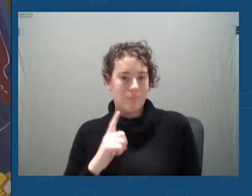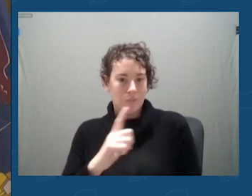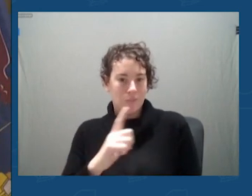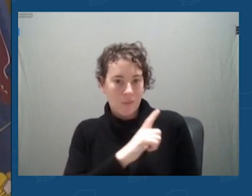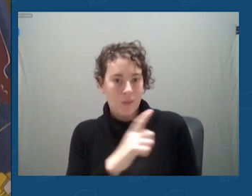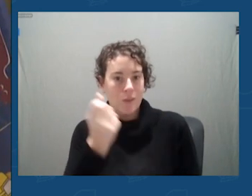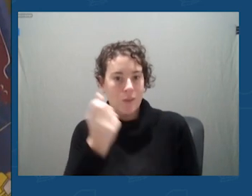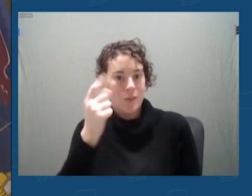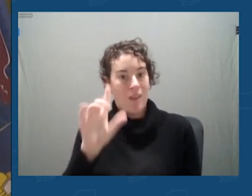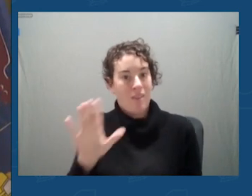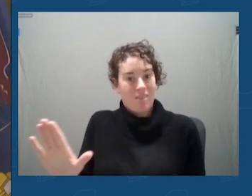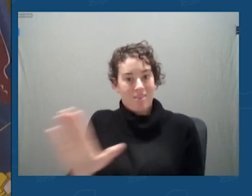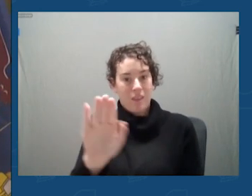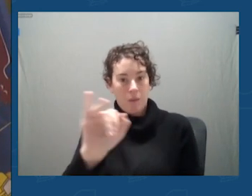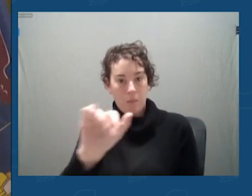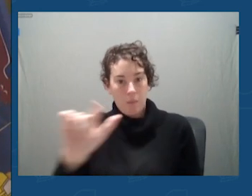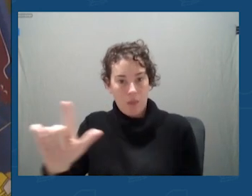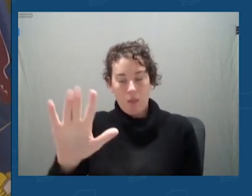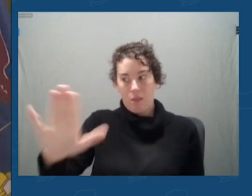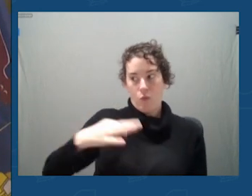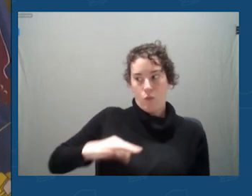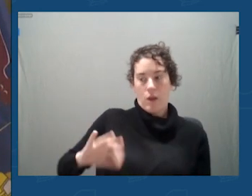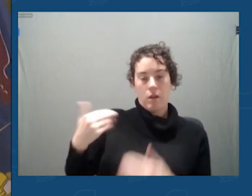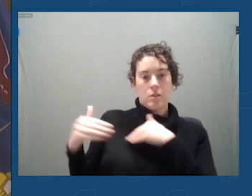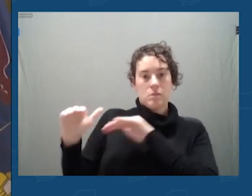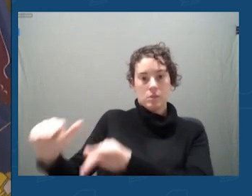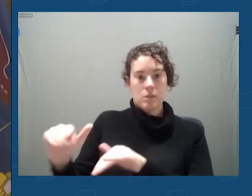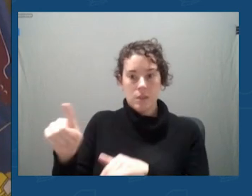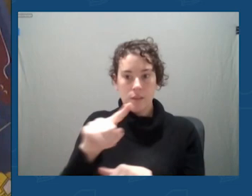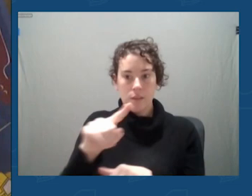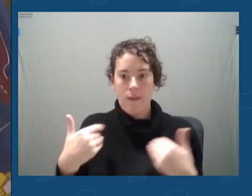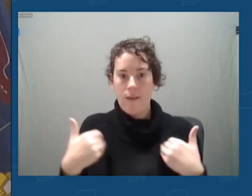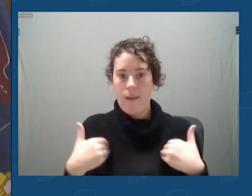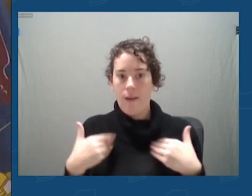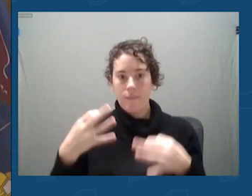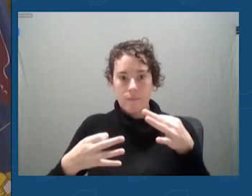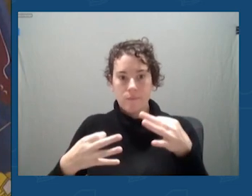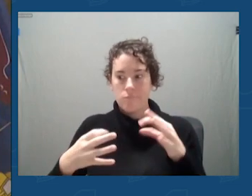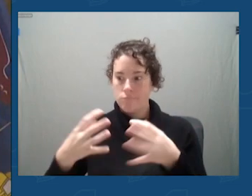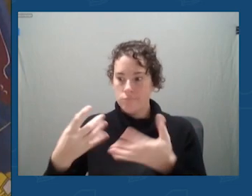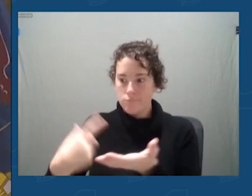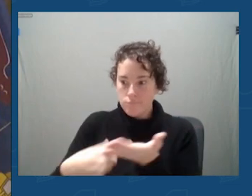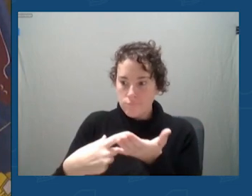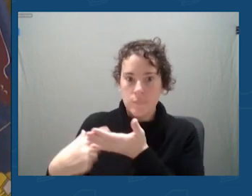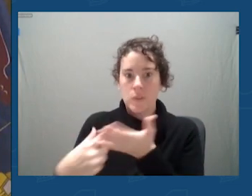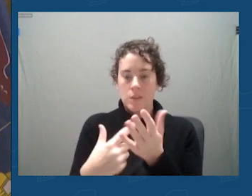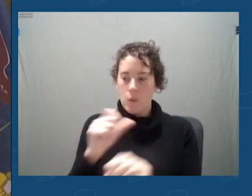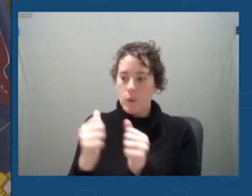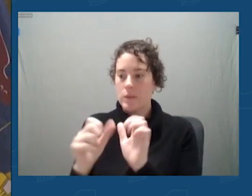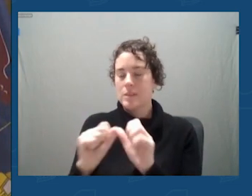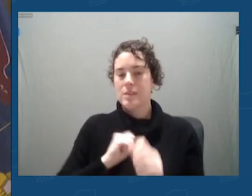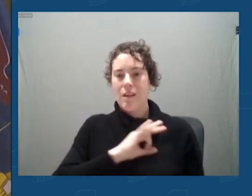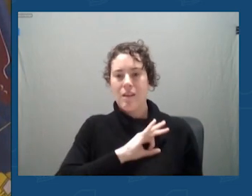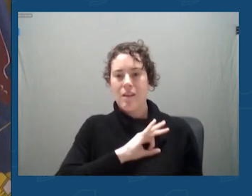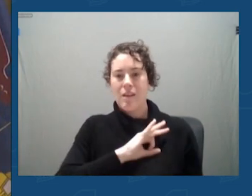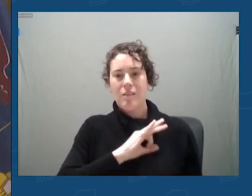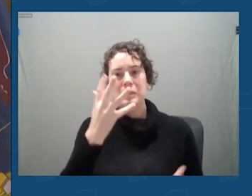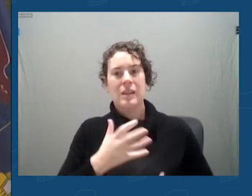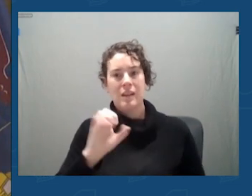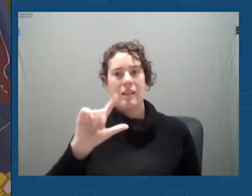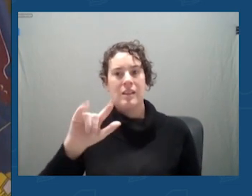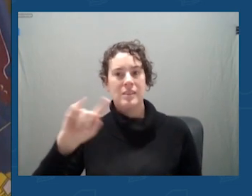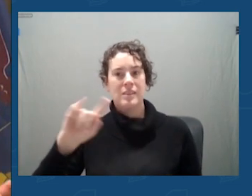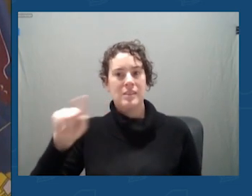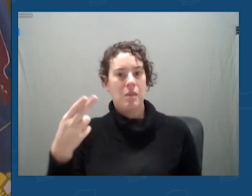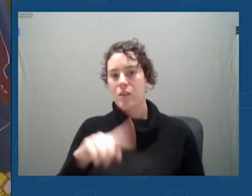due. They come up with them. They sometimes hold hearings. They work with their staffs. They work with the advocates. And I'm so sorry Elizabeth can't be here today. Let's give another round of